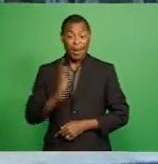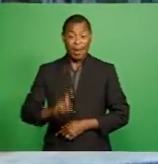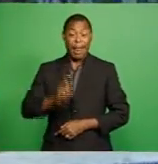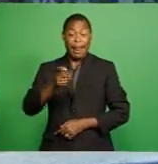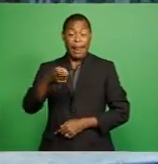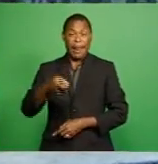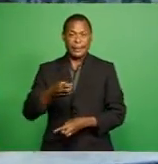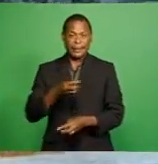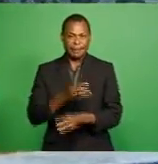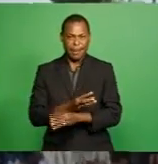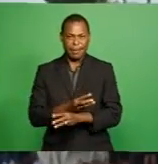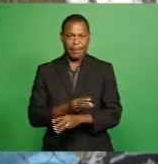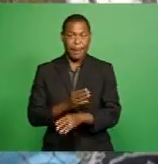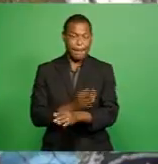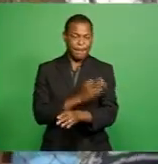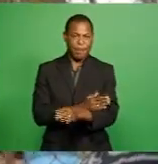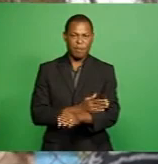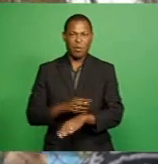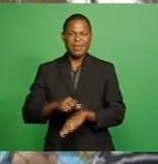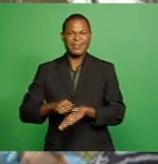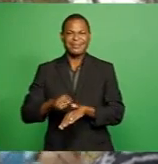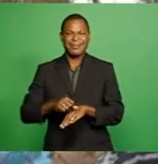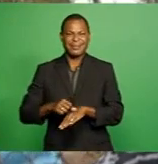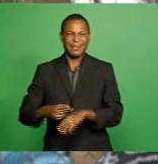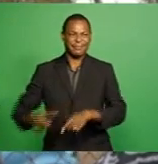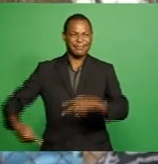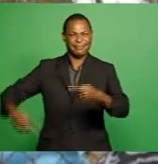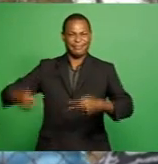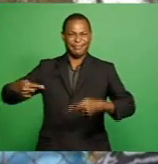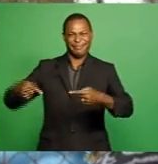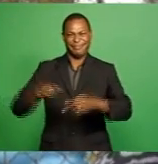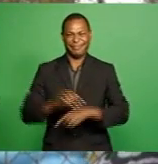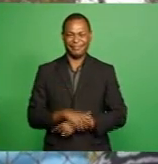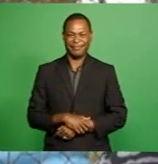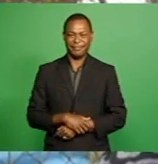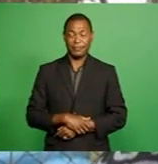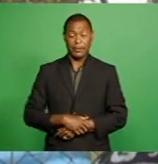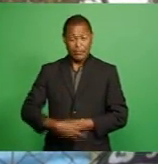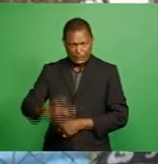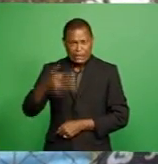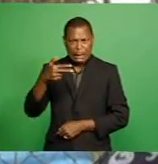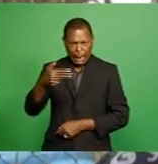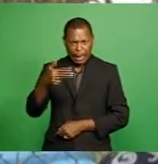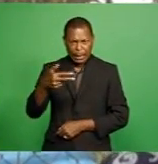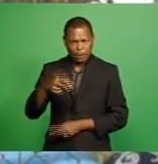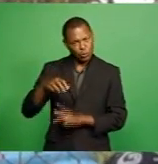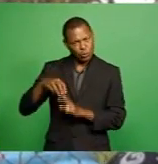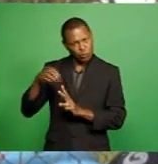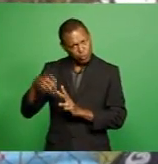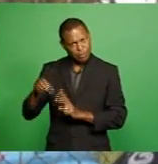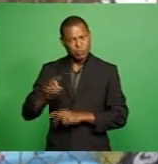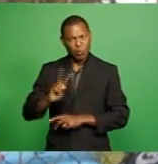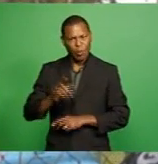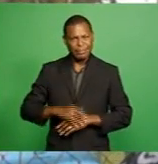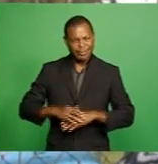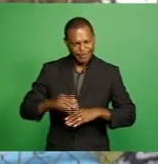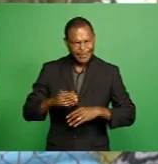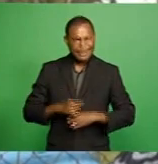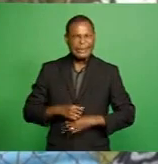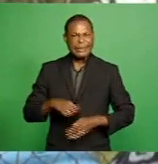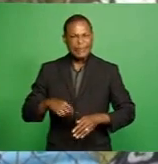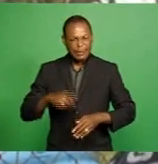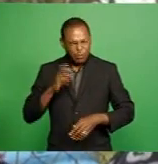the Easter competition. Okay, well, with our 8 Olympians, right now they are still in their build-up